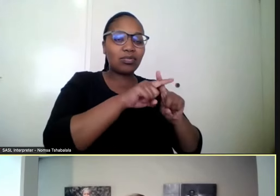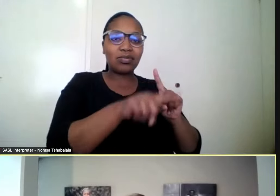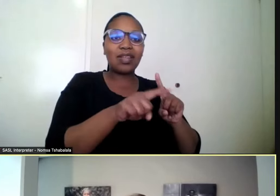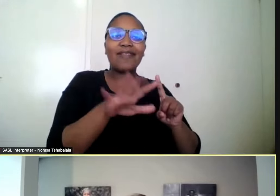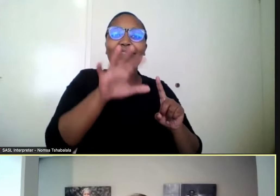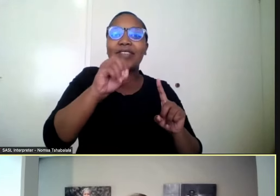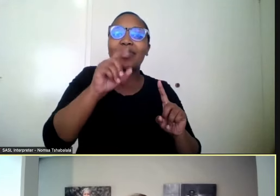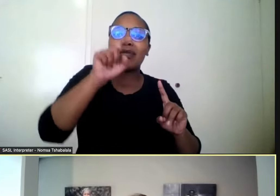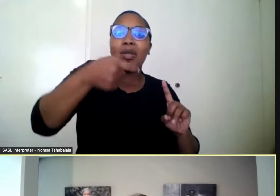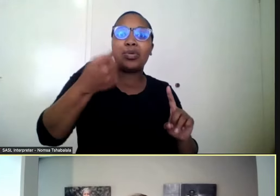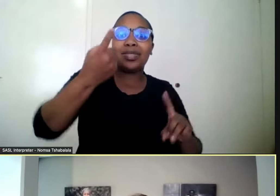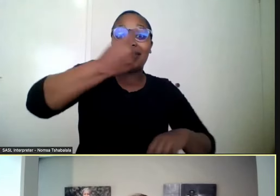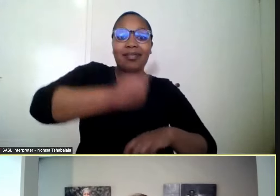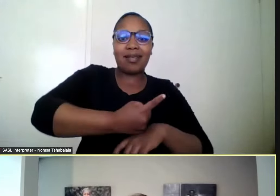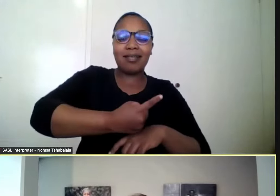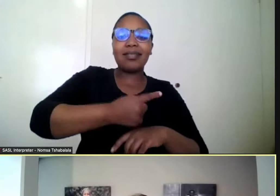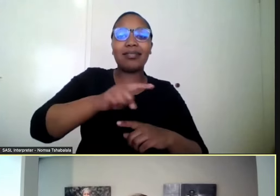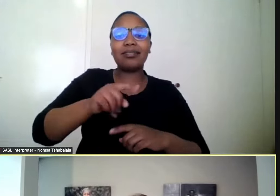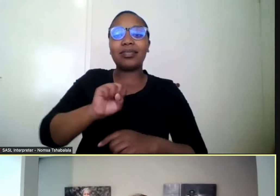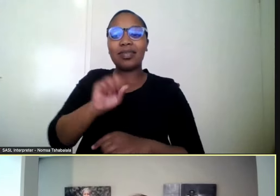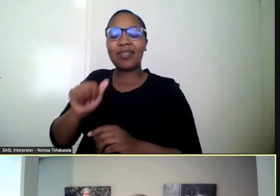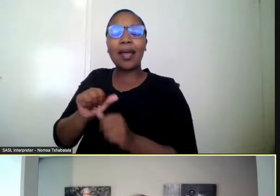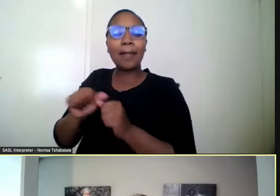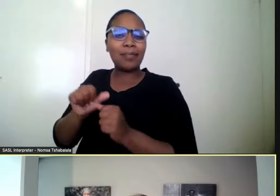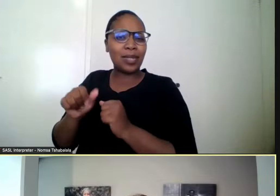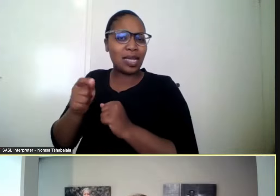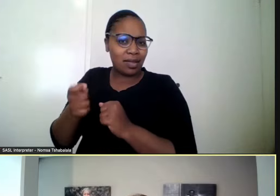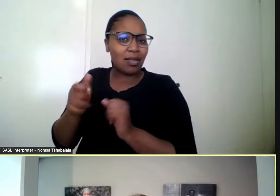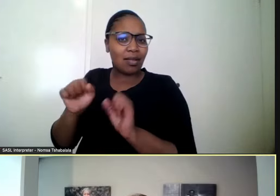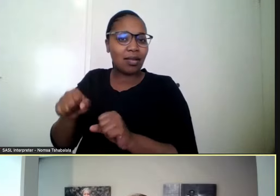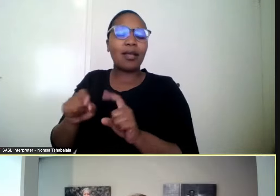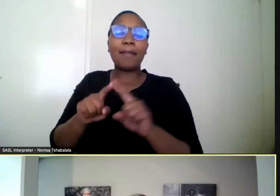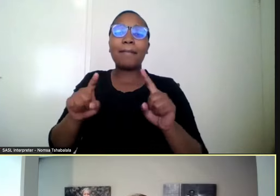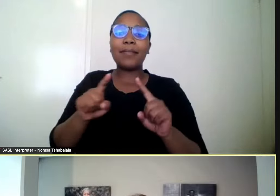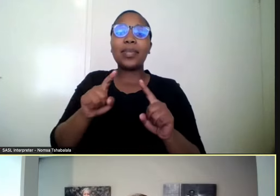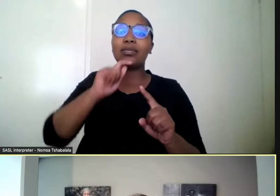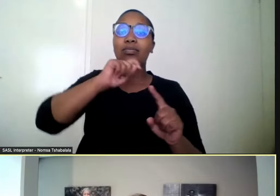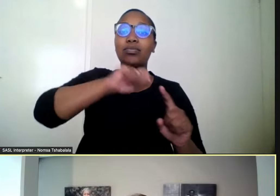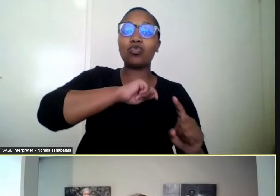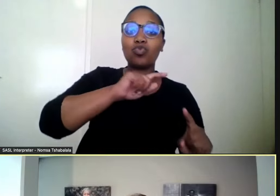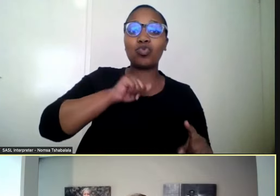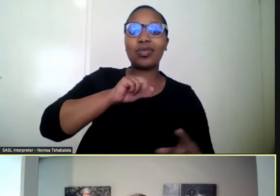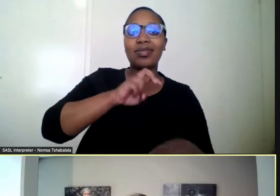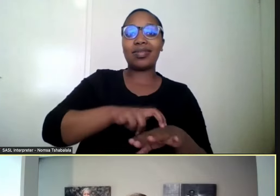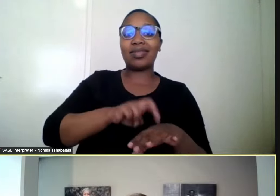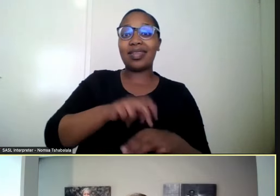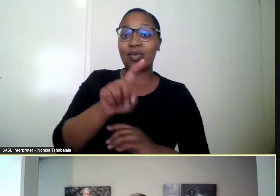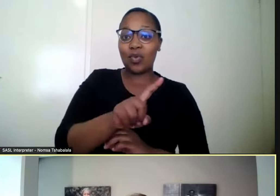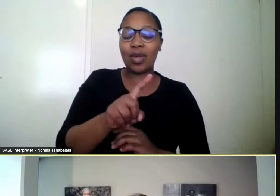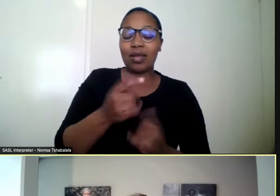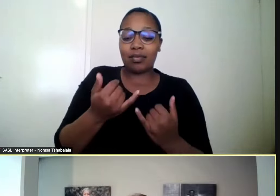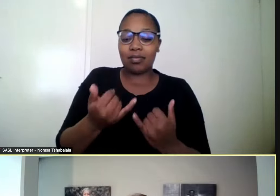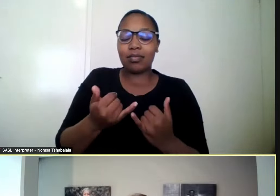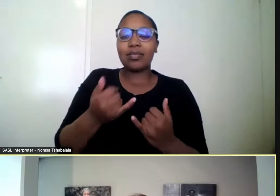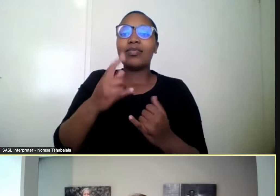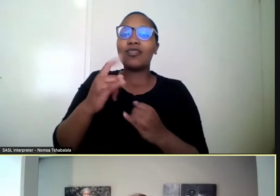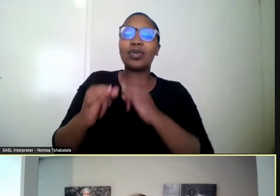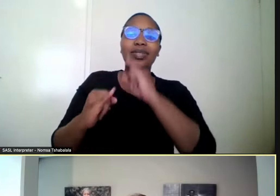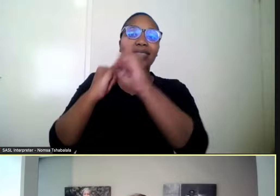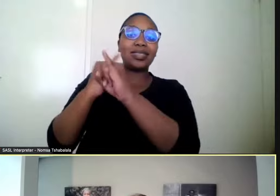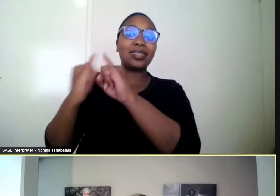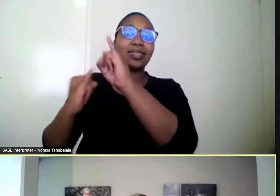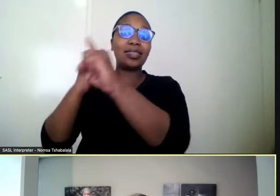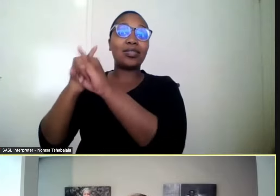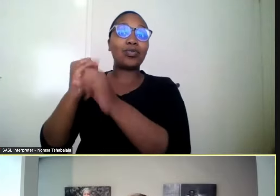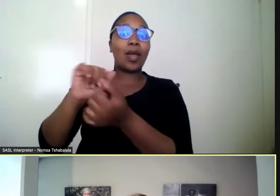not widespread around the world. Yeah, and what we need is really now is international support,